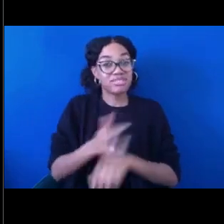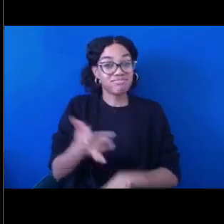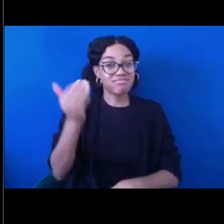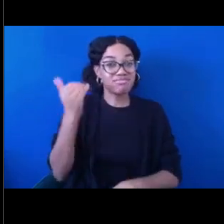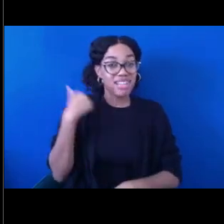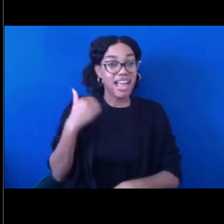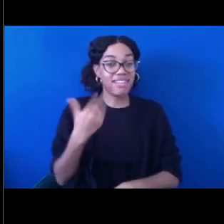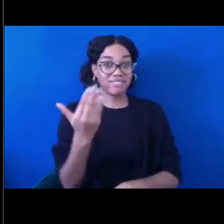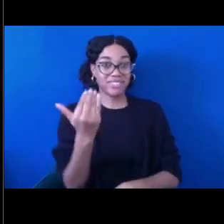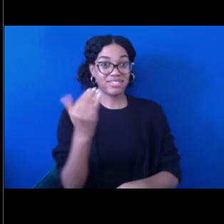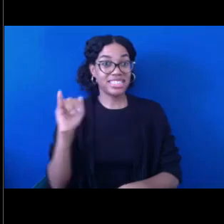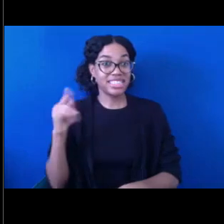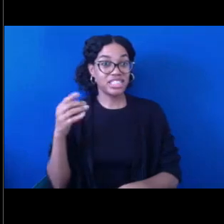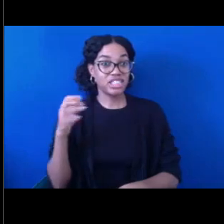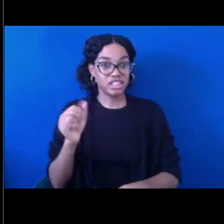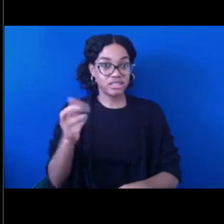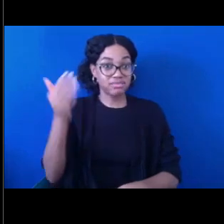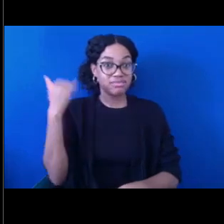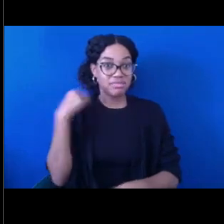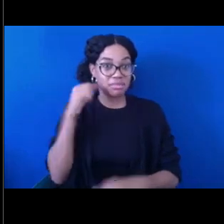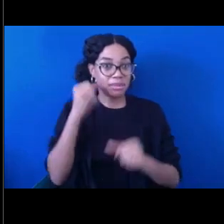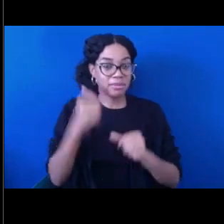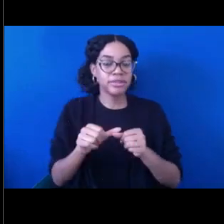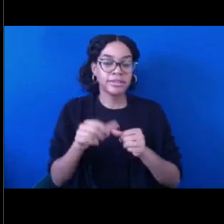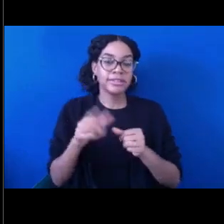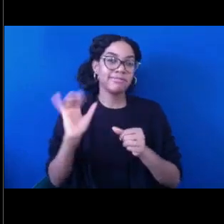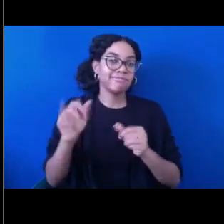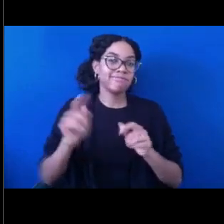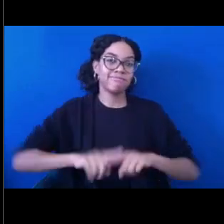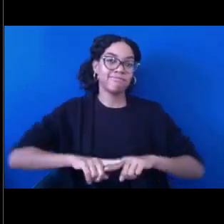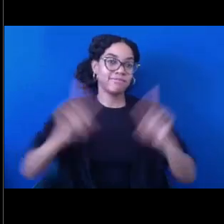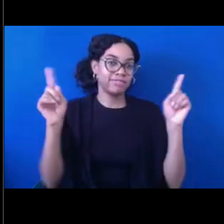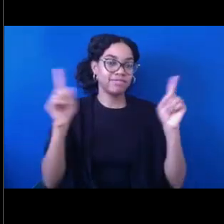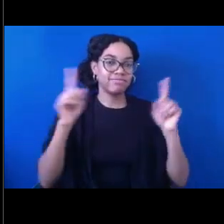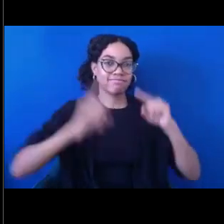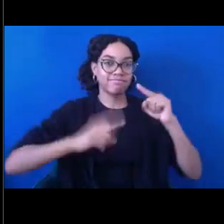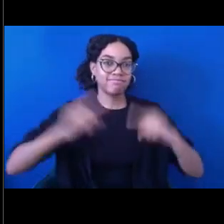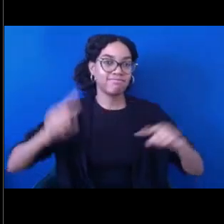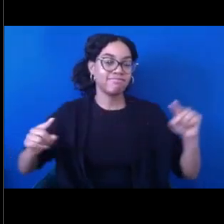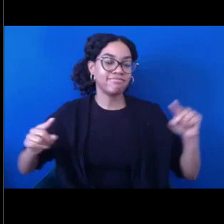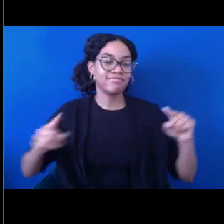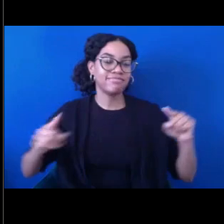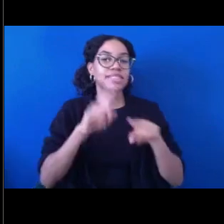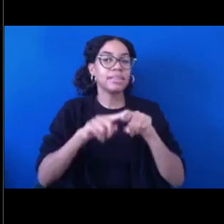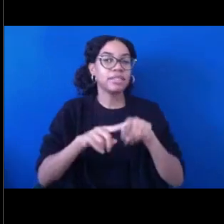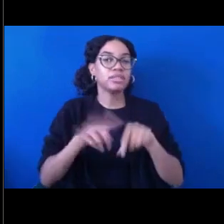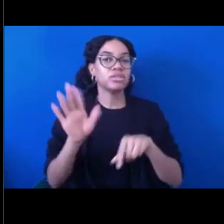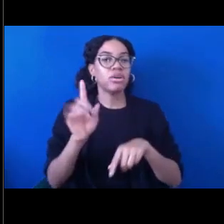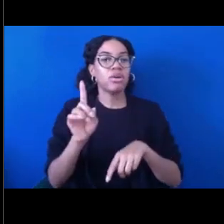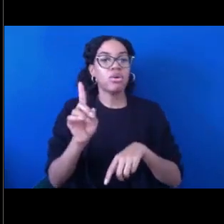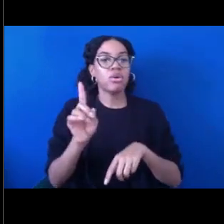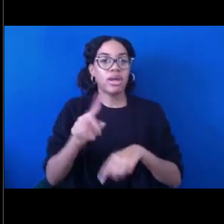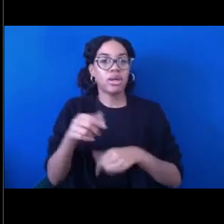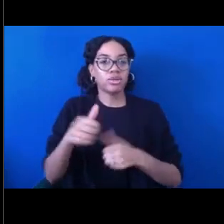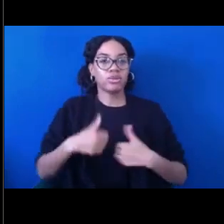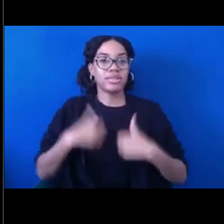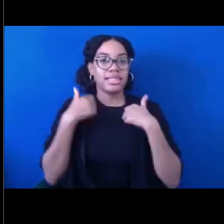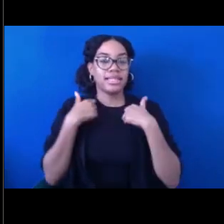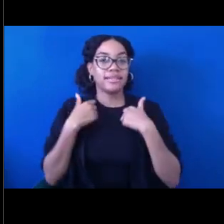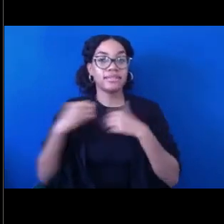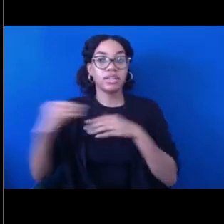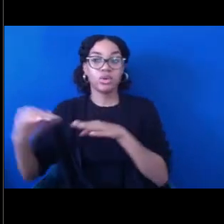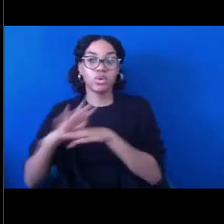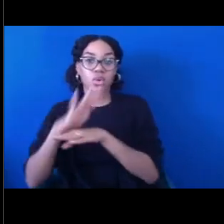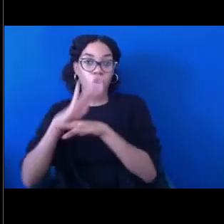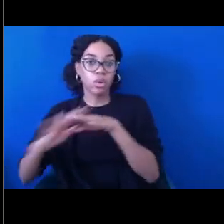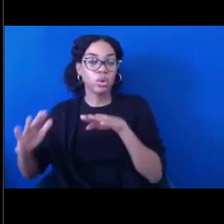less snow at the coast, and as you get a little more inland, kind of kicks up a little bit. Back to the South Carolina PD region, you might have 1 to